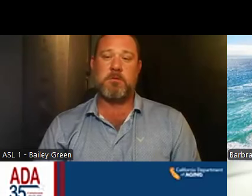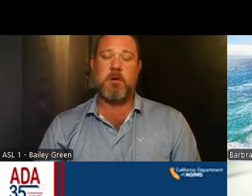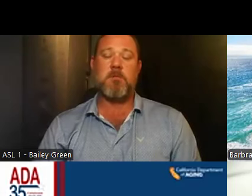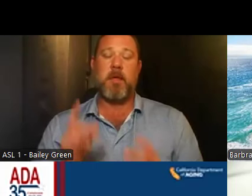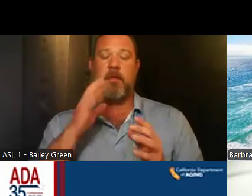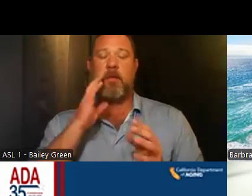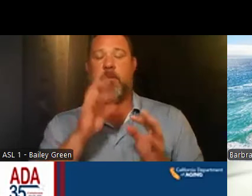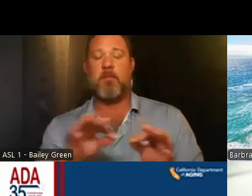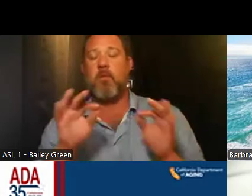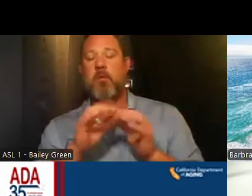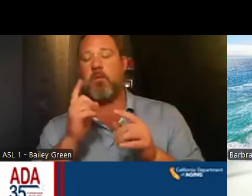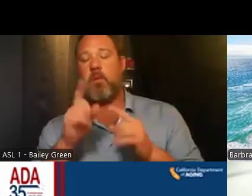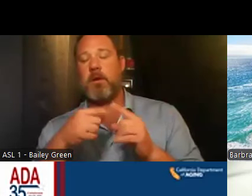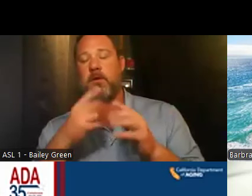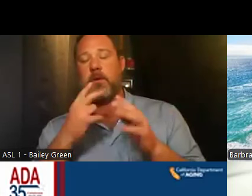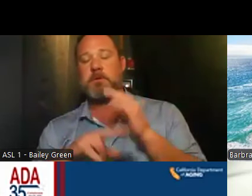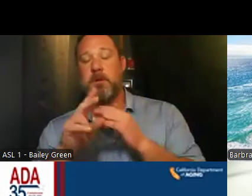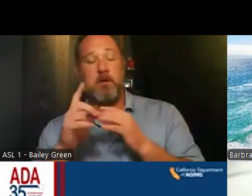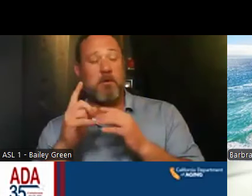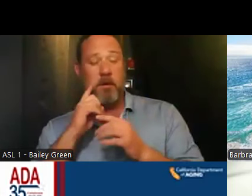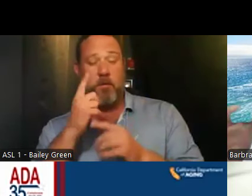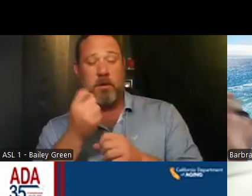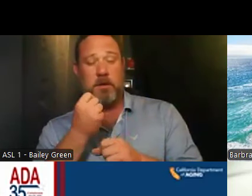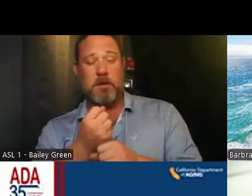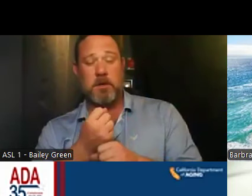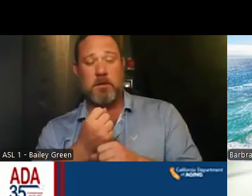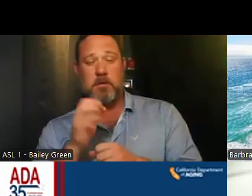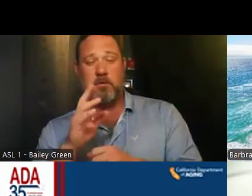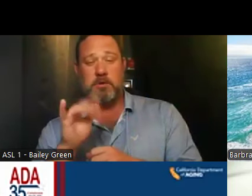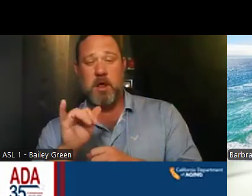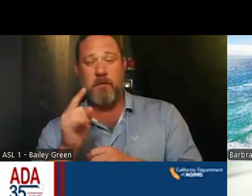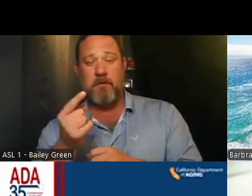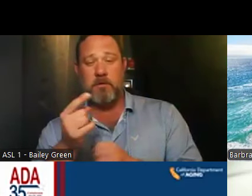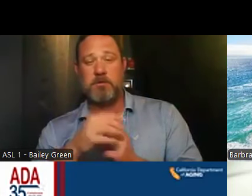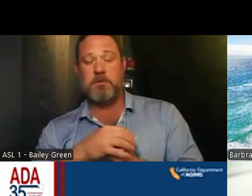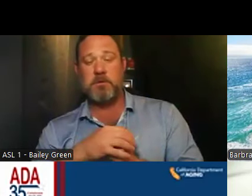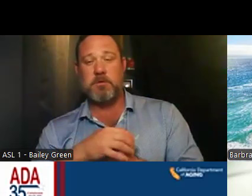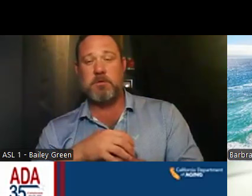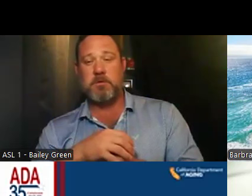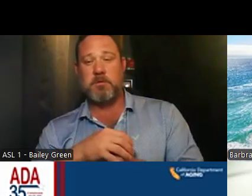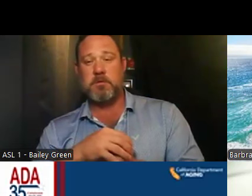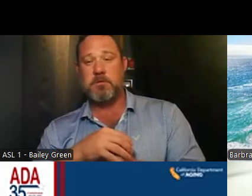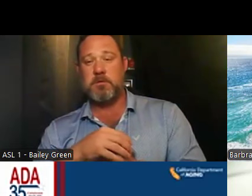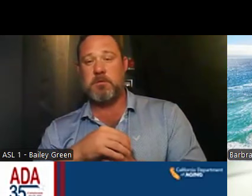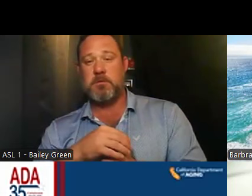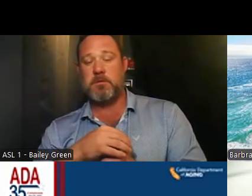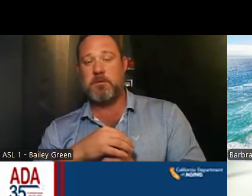be, is it a year out from its July 1 when they'll have data that they could